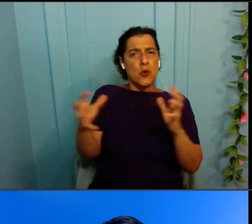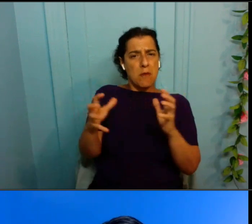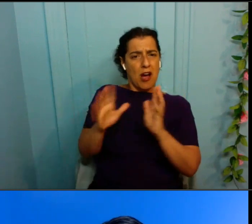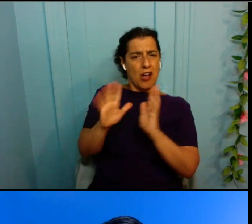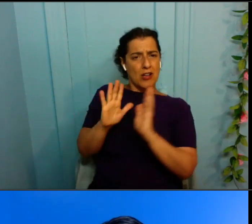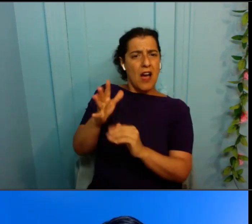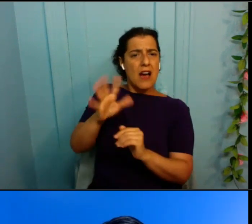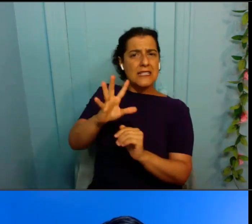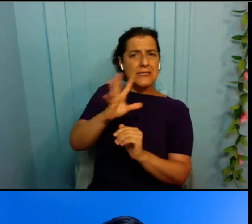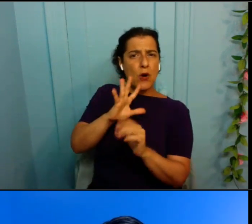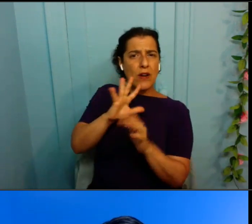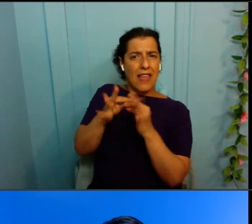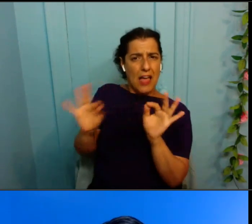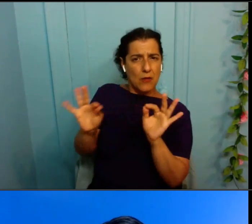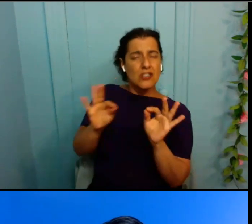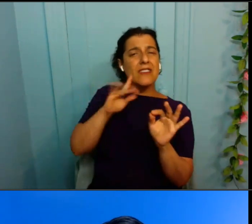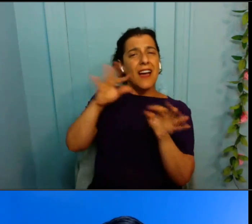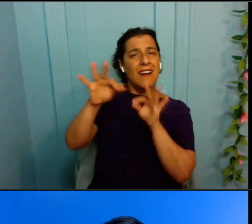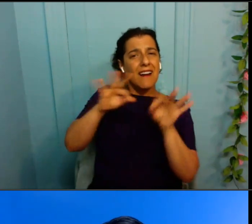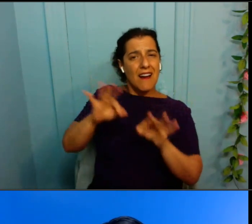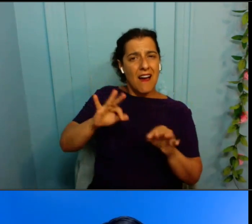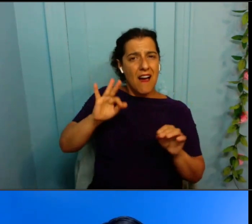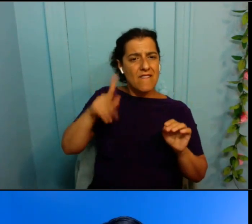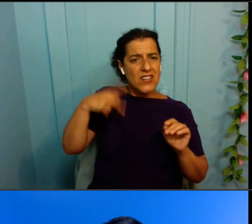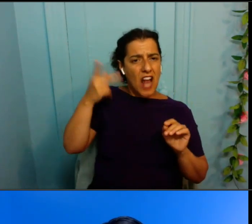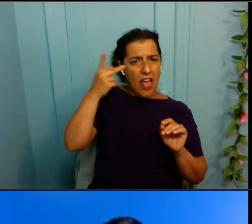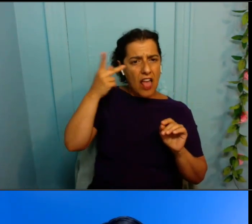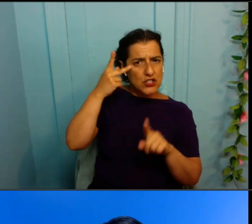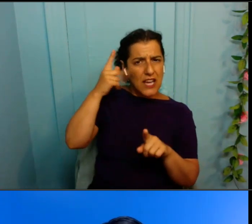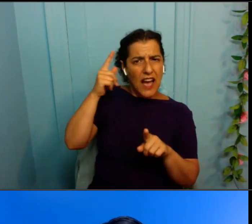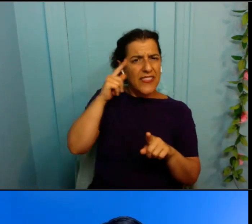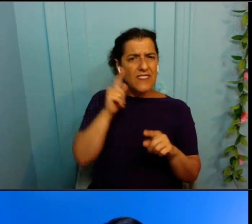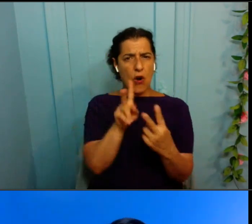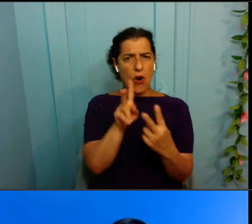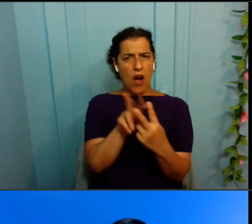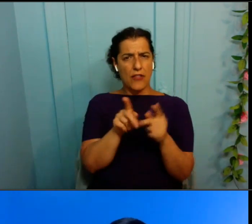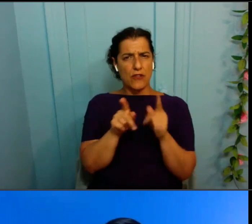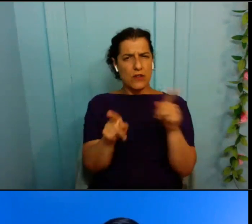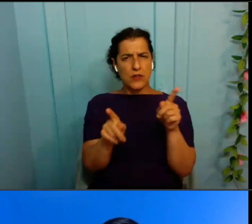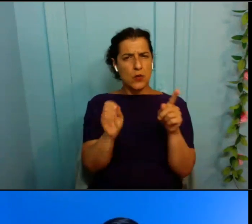explaining phonology. I think this could go to either of you or both.